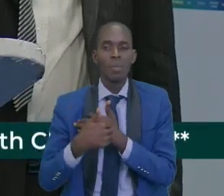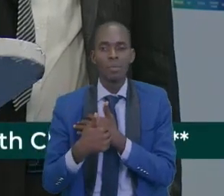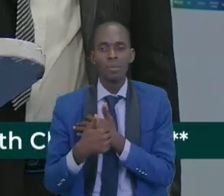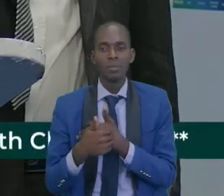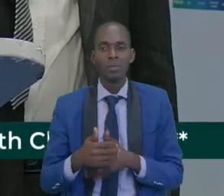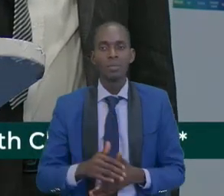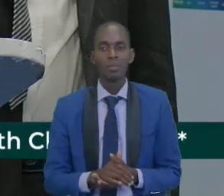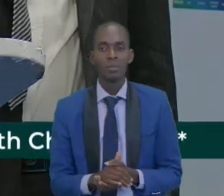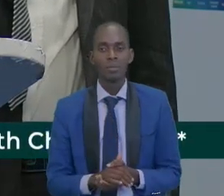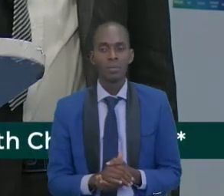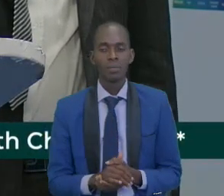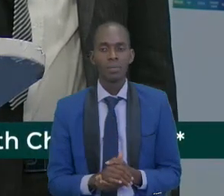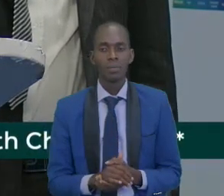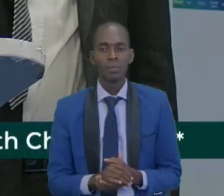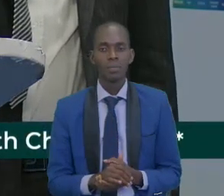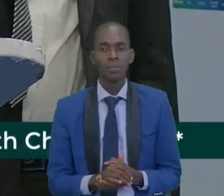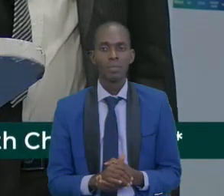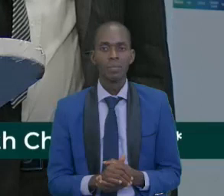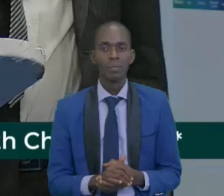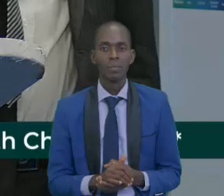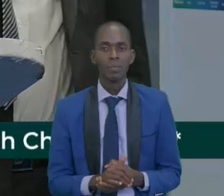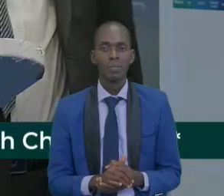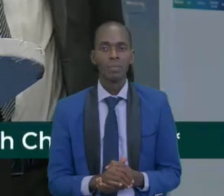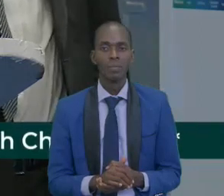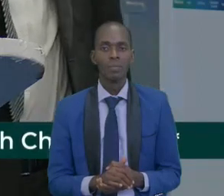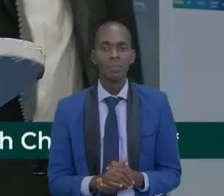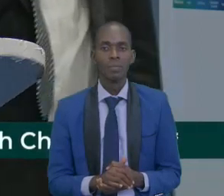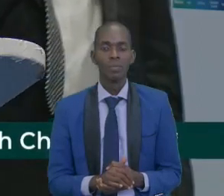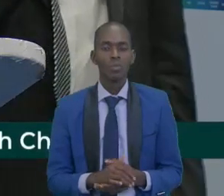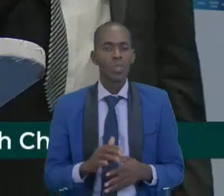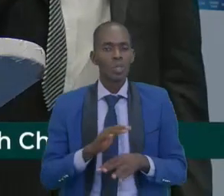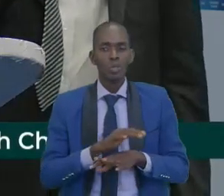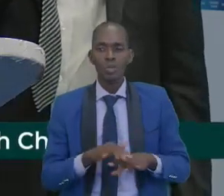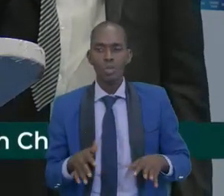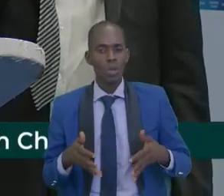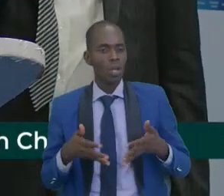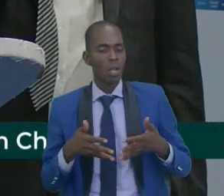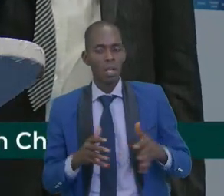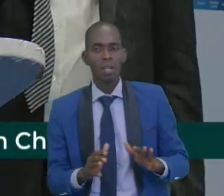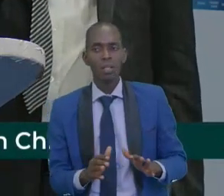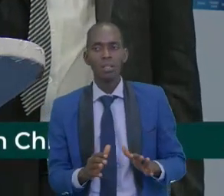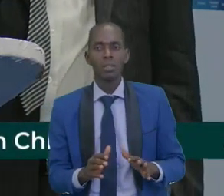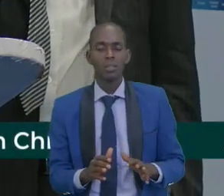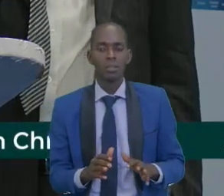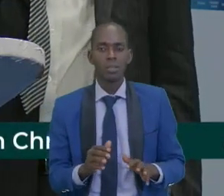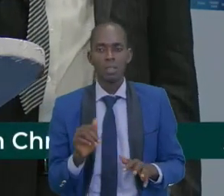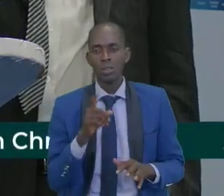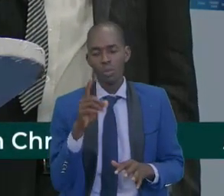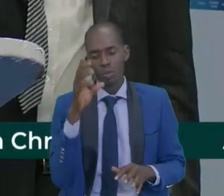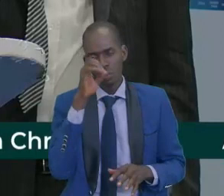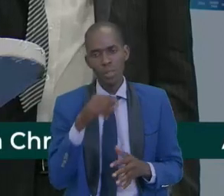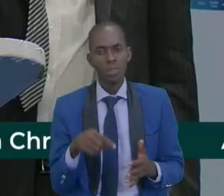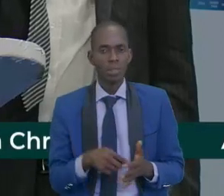Ne laissez personne. Do not let someone out of this. Vous mettez vos